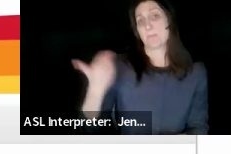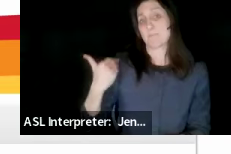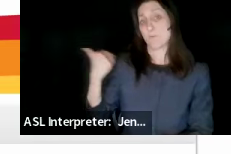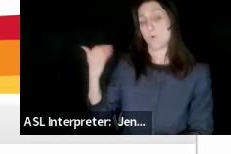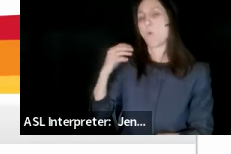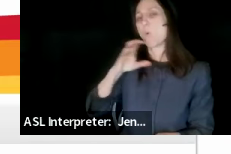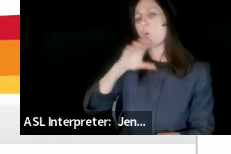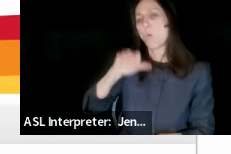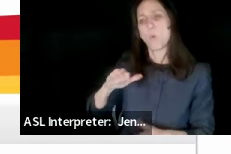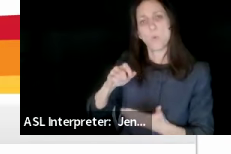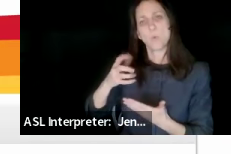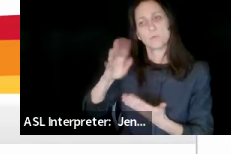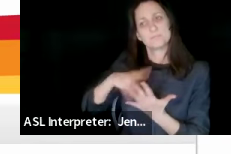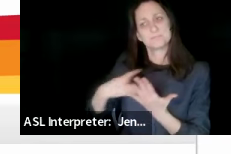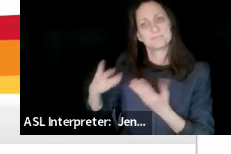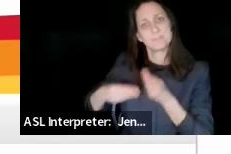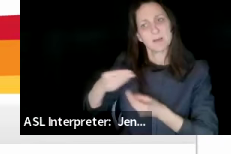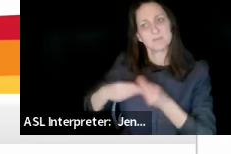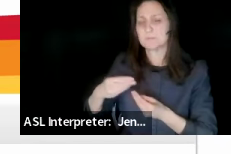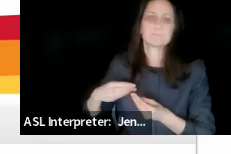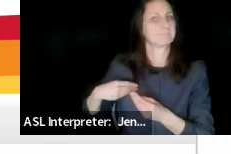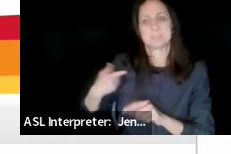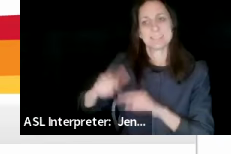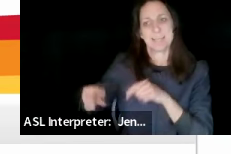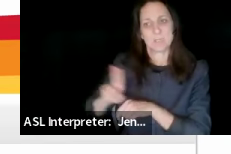be submitted. So again, this is